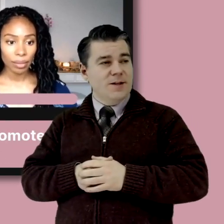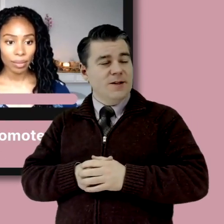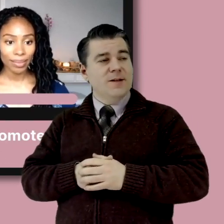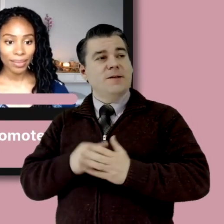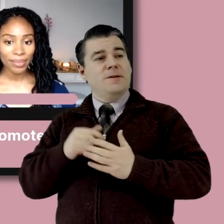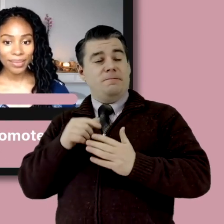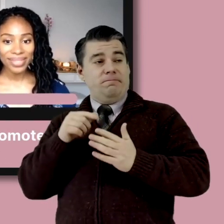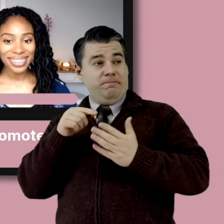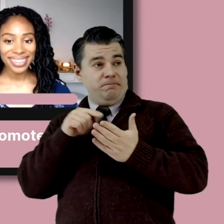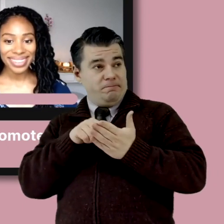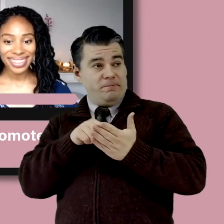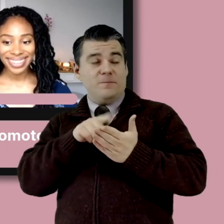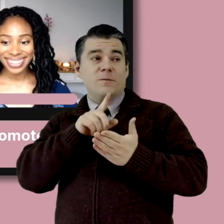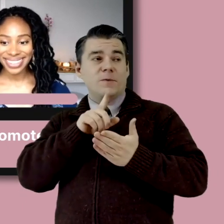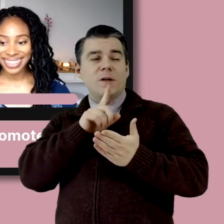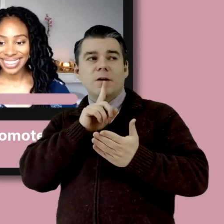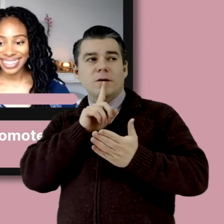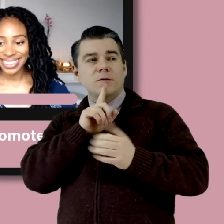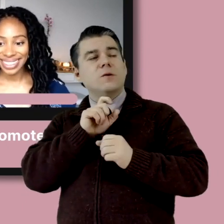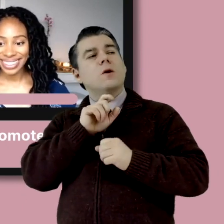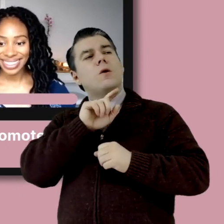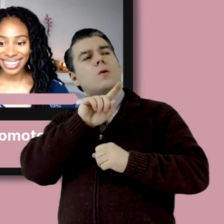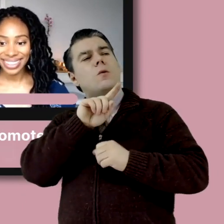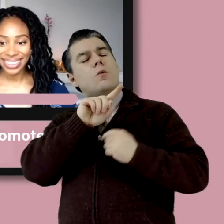this one is actually